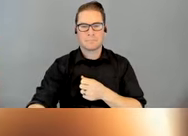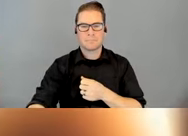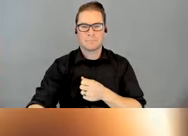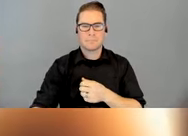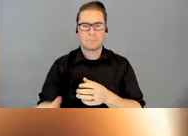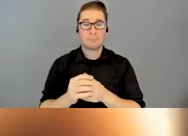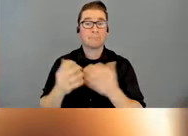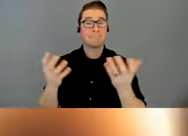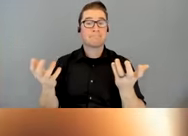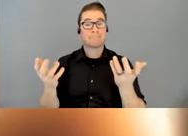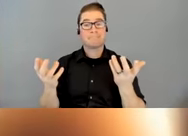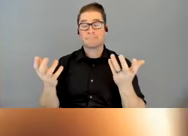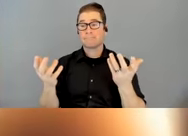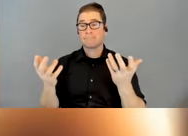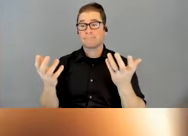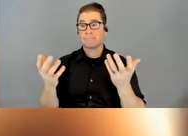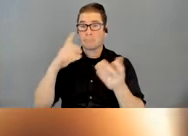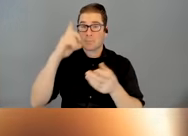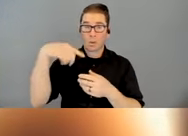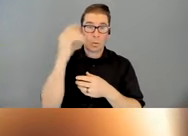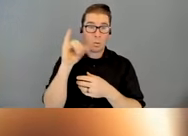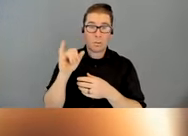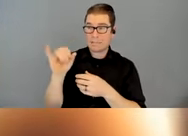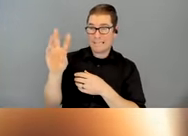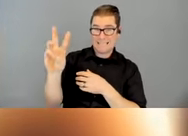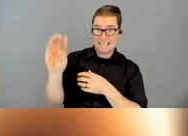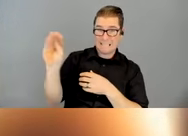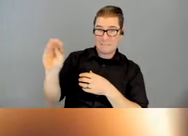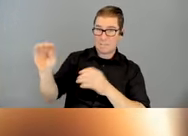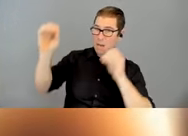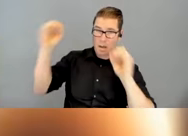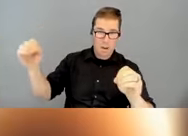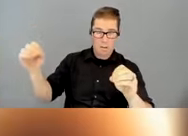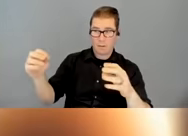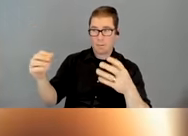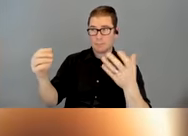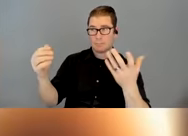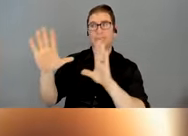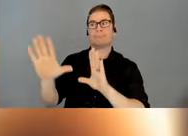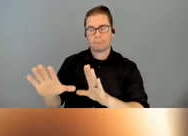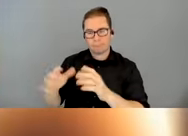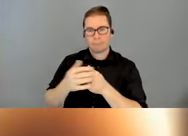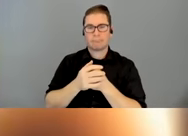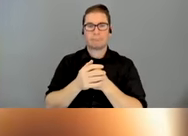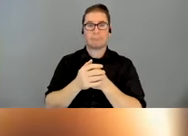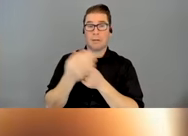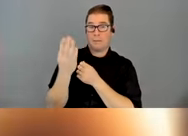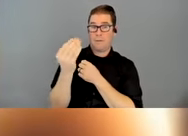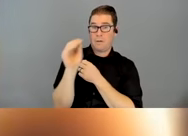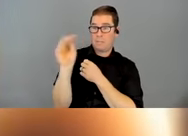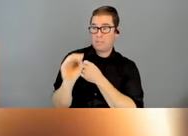And so it looks like we have 6% not at all, wonderful, 14% at